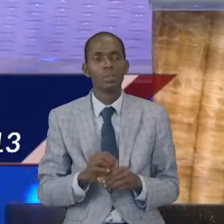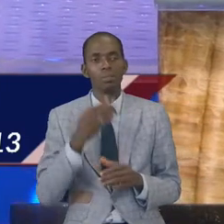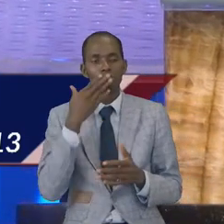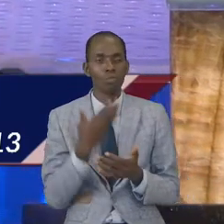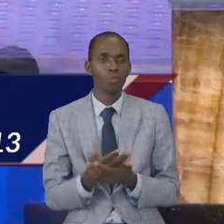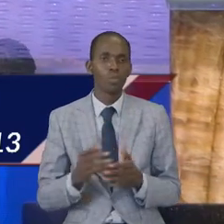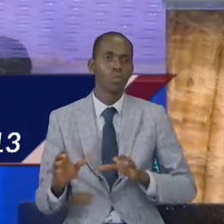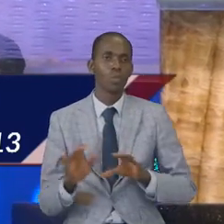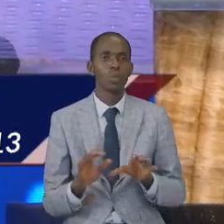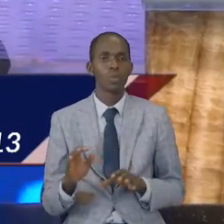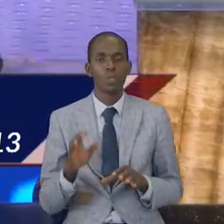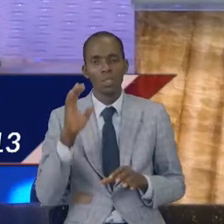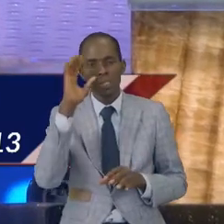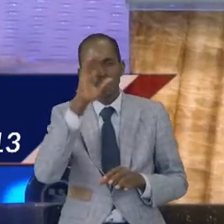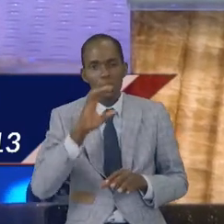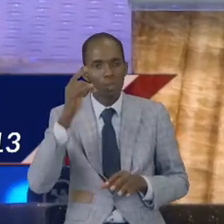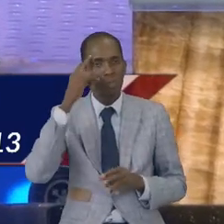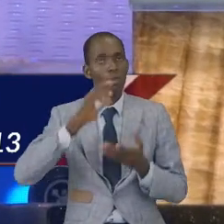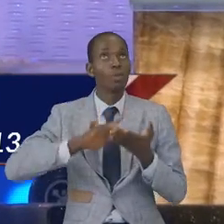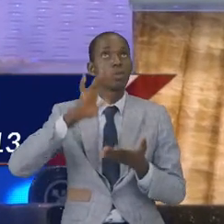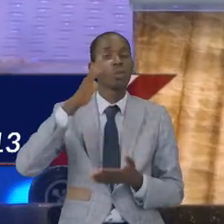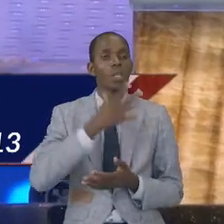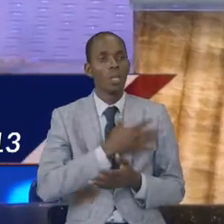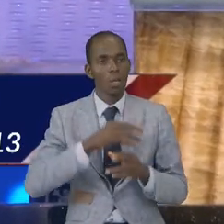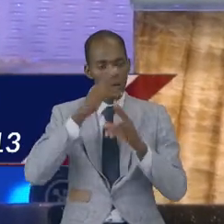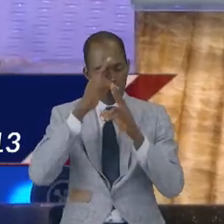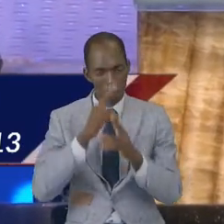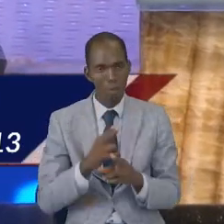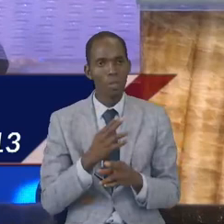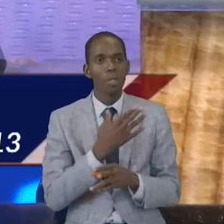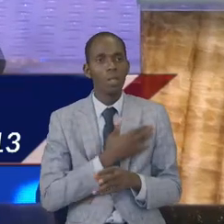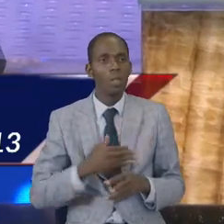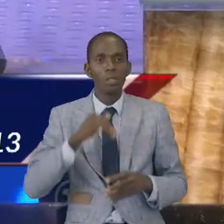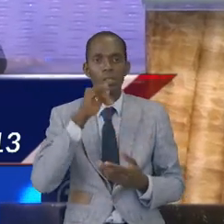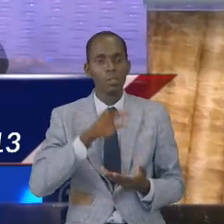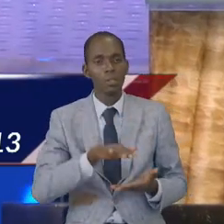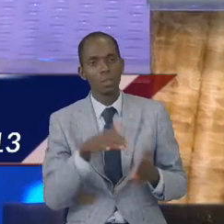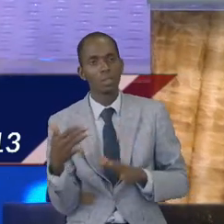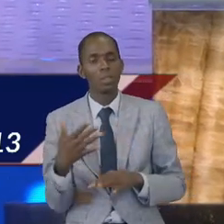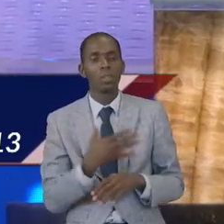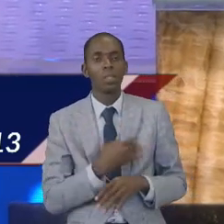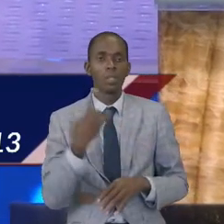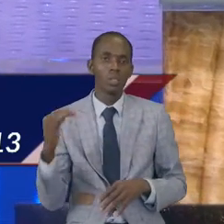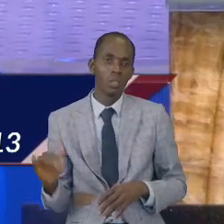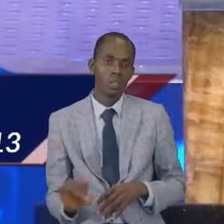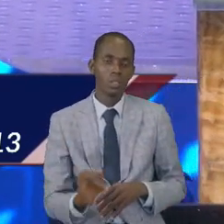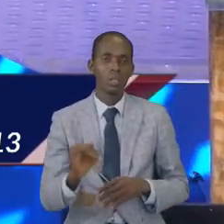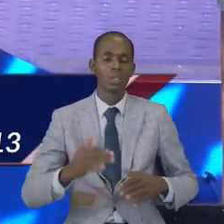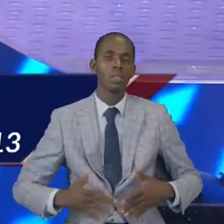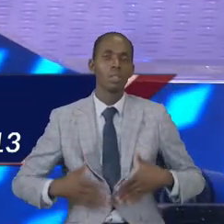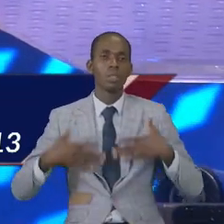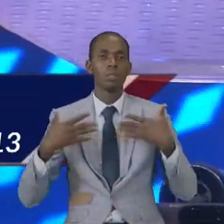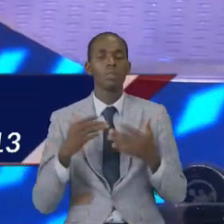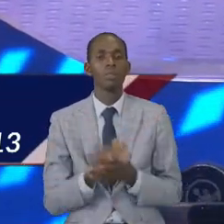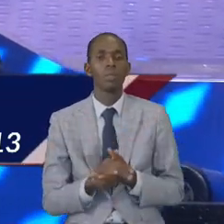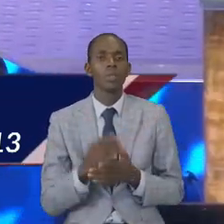well doing, seek for glory and honor, immortality and eternal